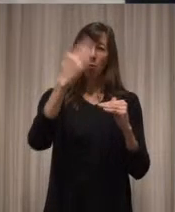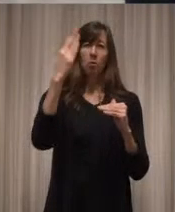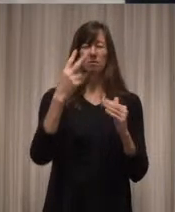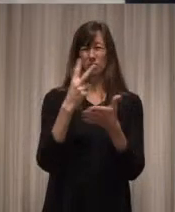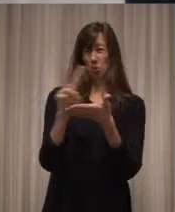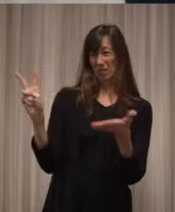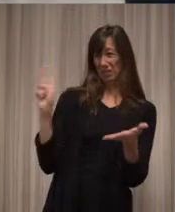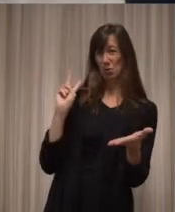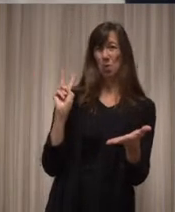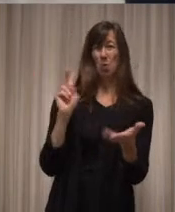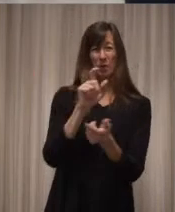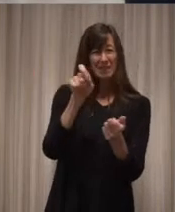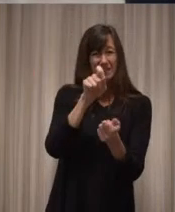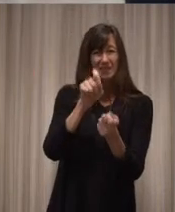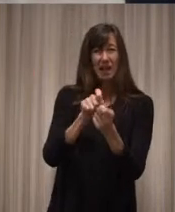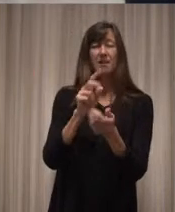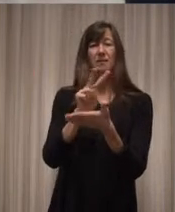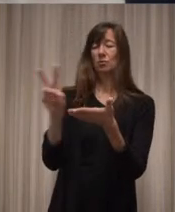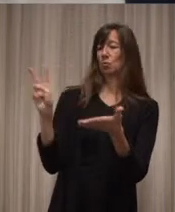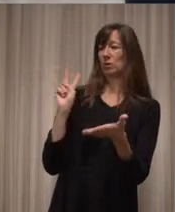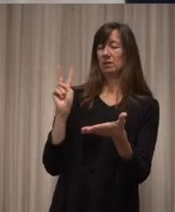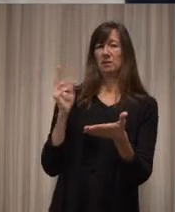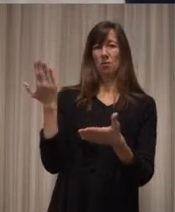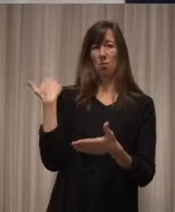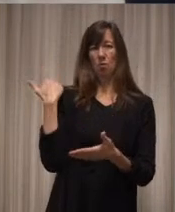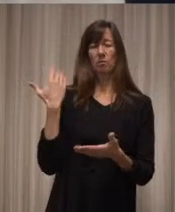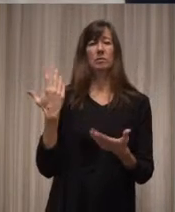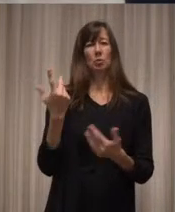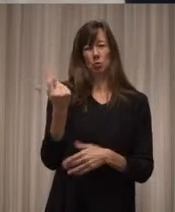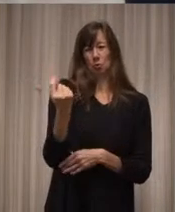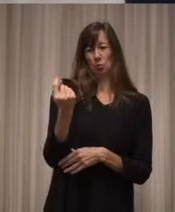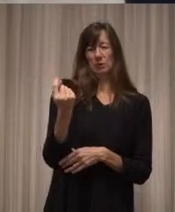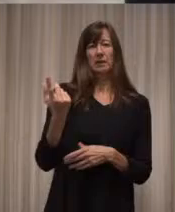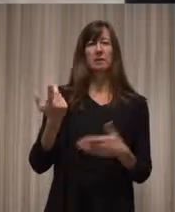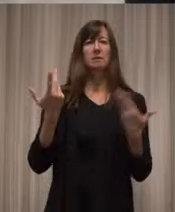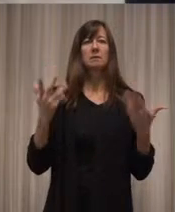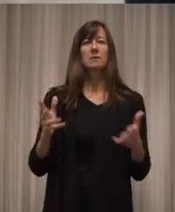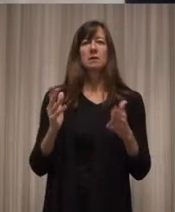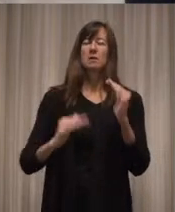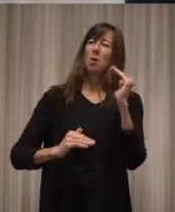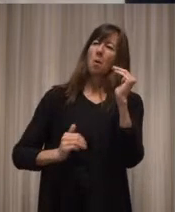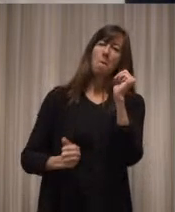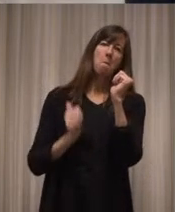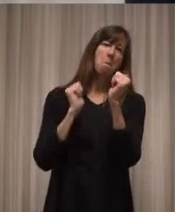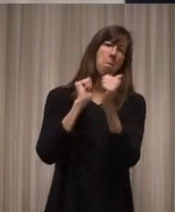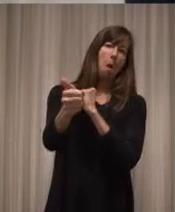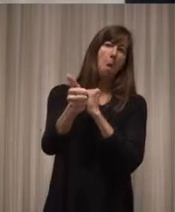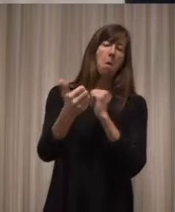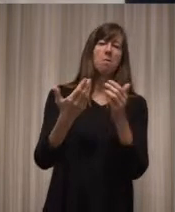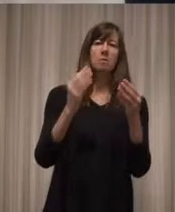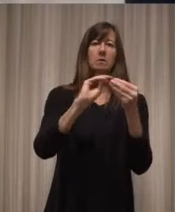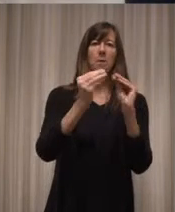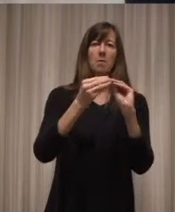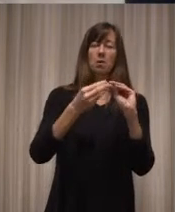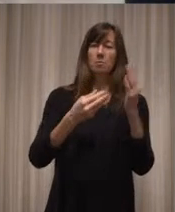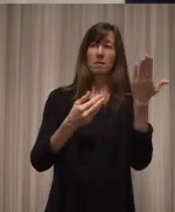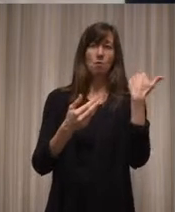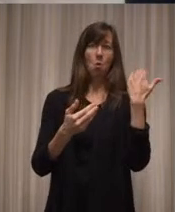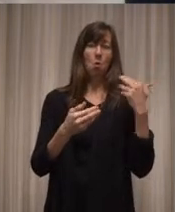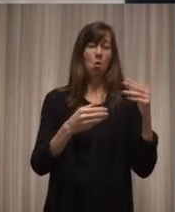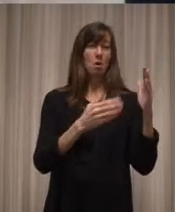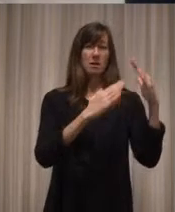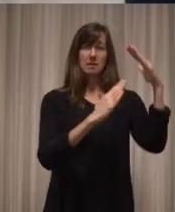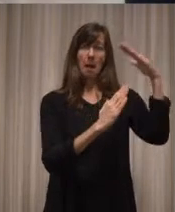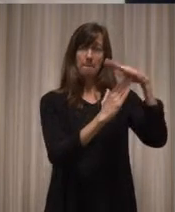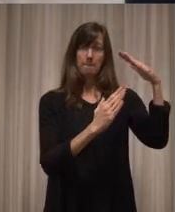that milestone and surpassed the highest number we'd had in the first wave. In the 2 weeks since, we have